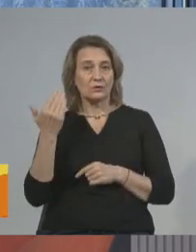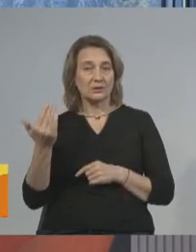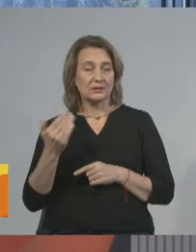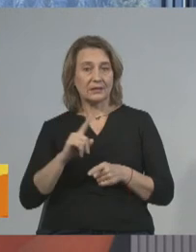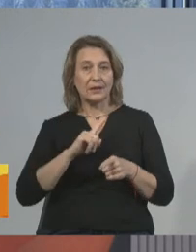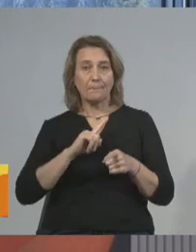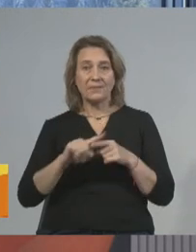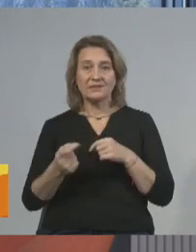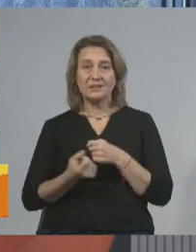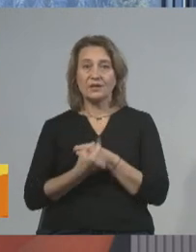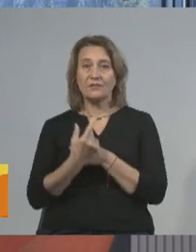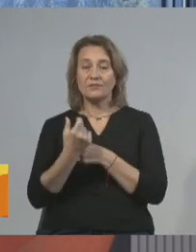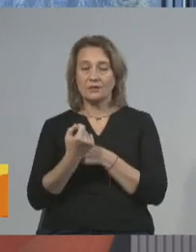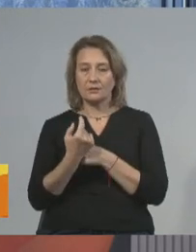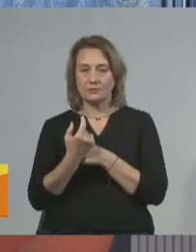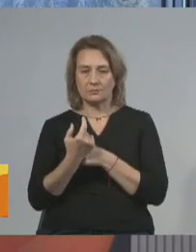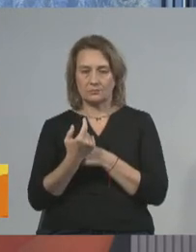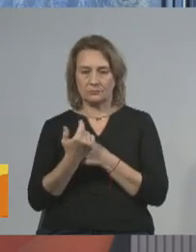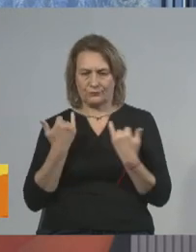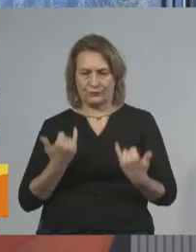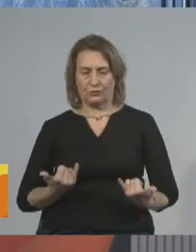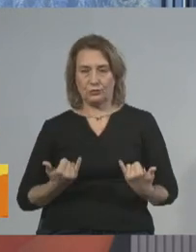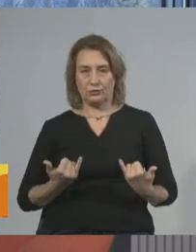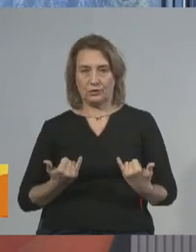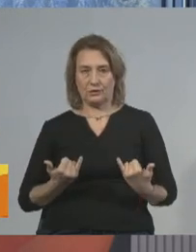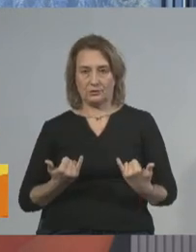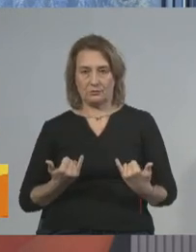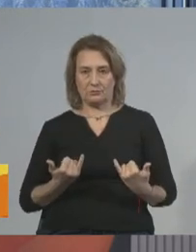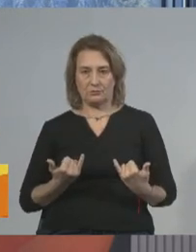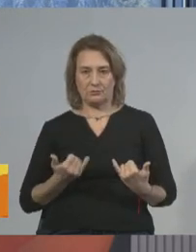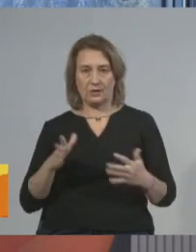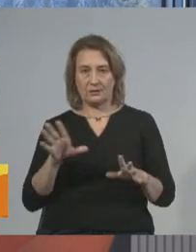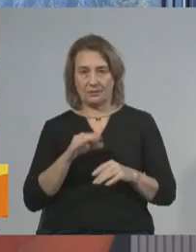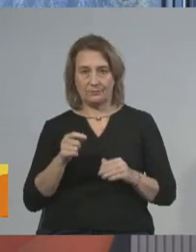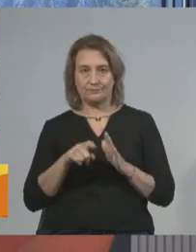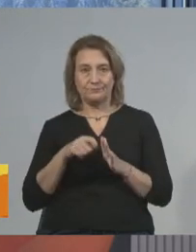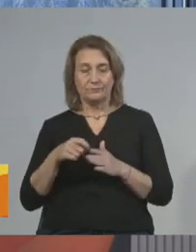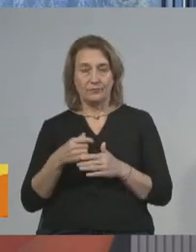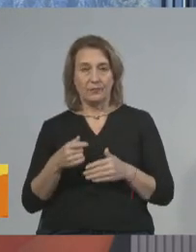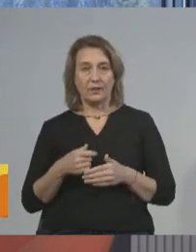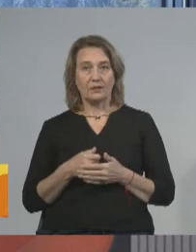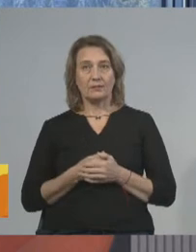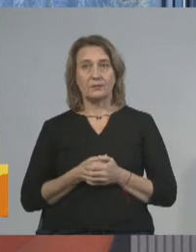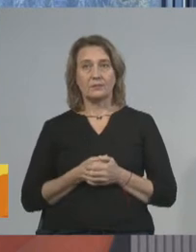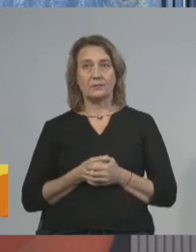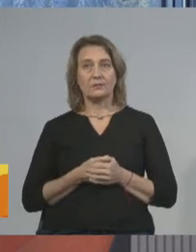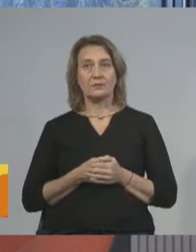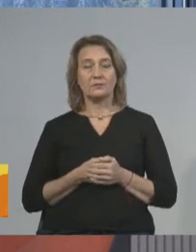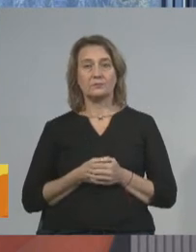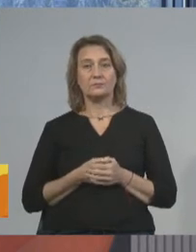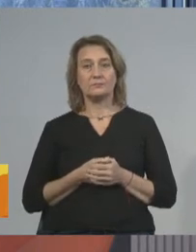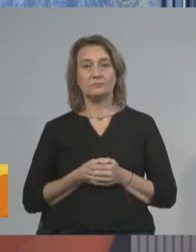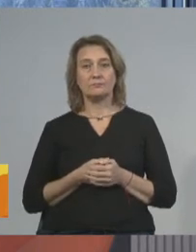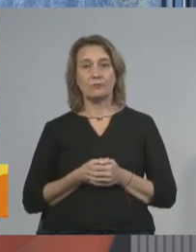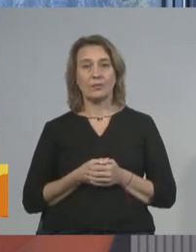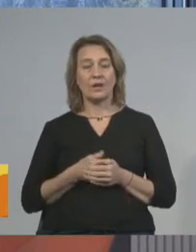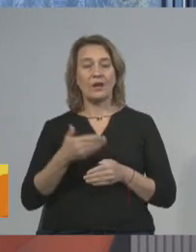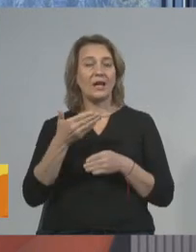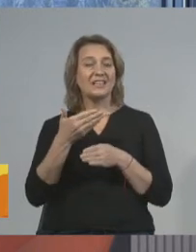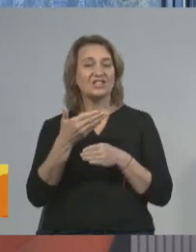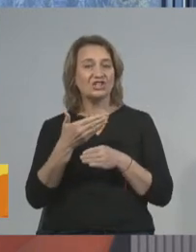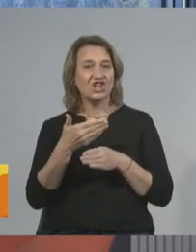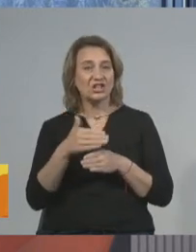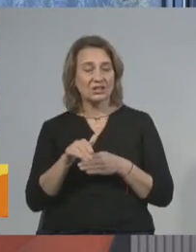realized but it's a situational you know union that that you can exploit successfully at this